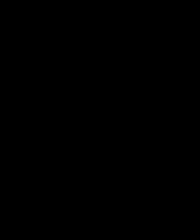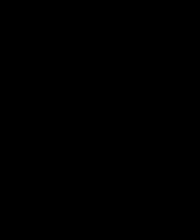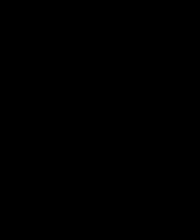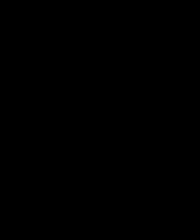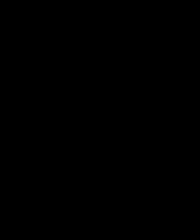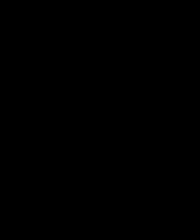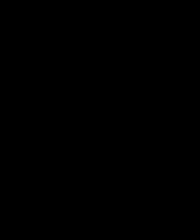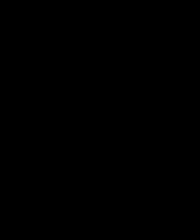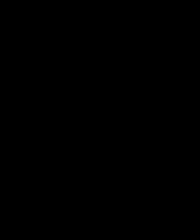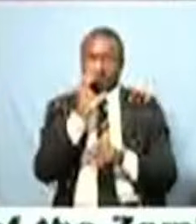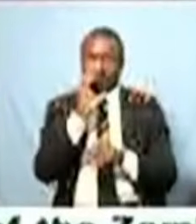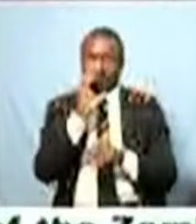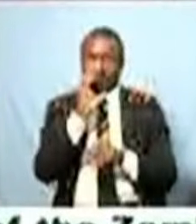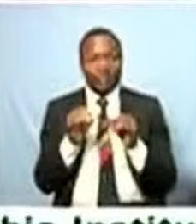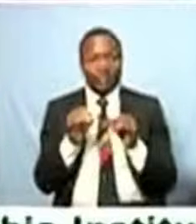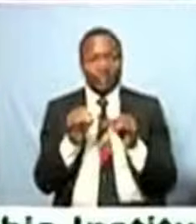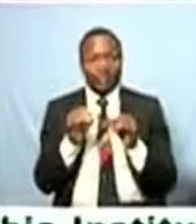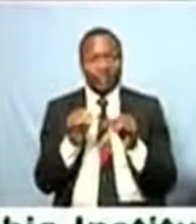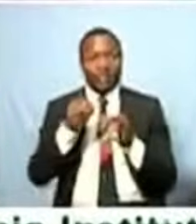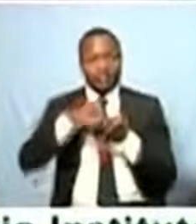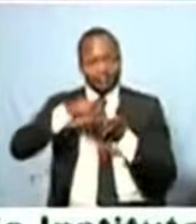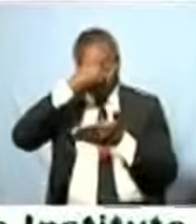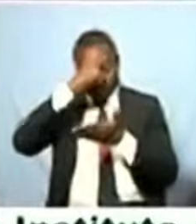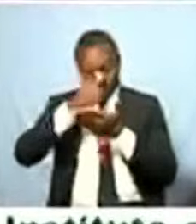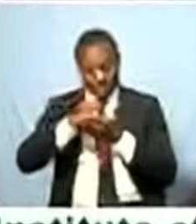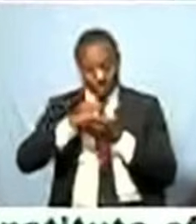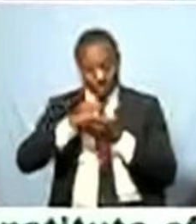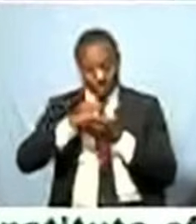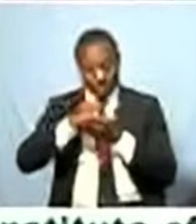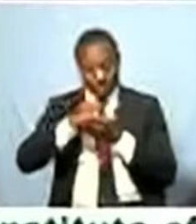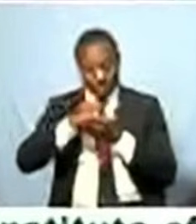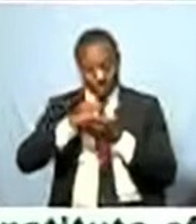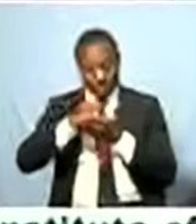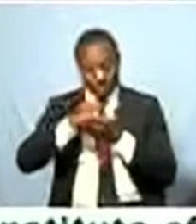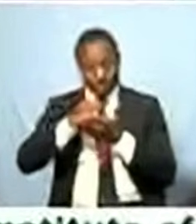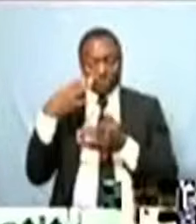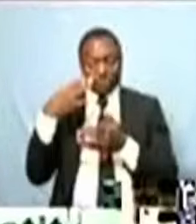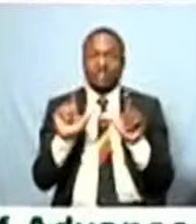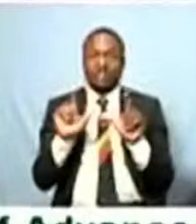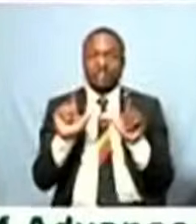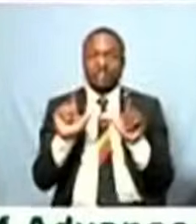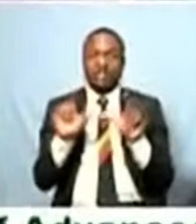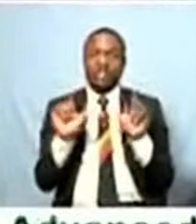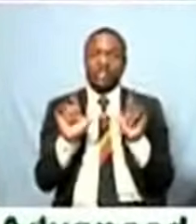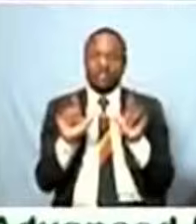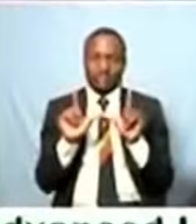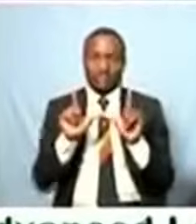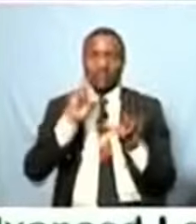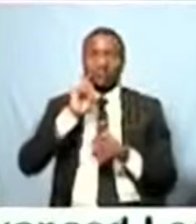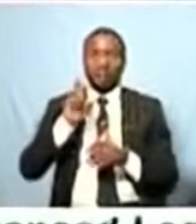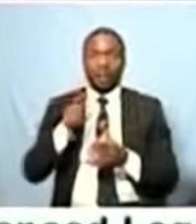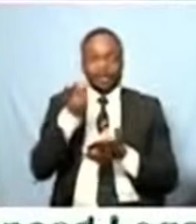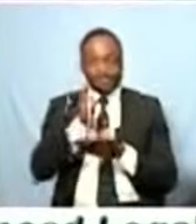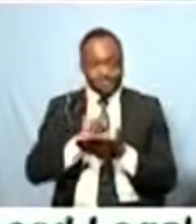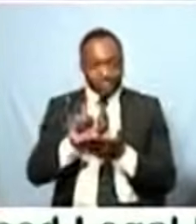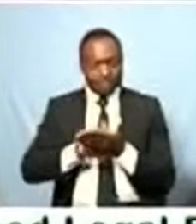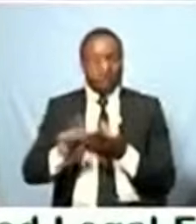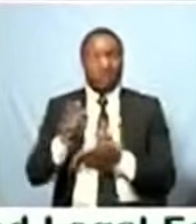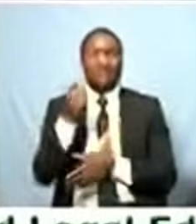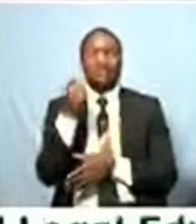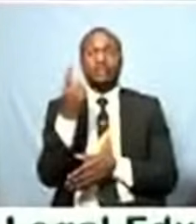Speaker, the students who apply license are supposed to write